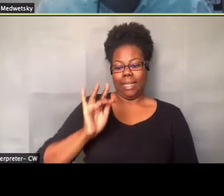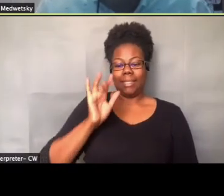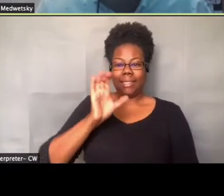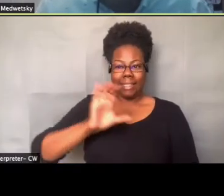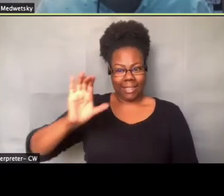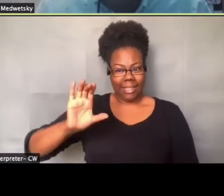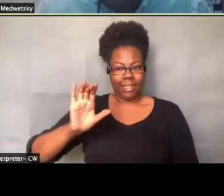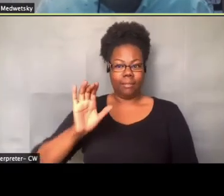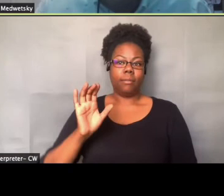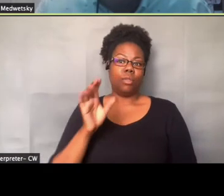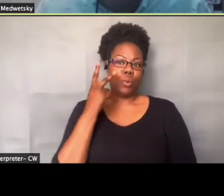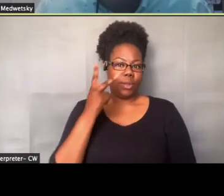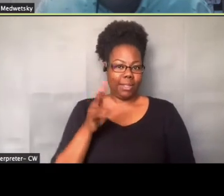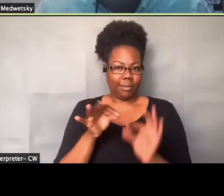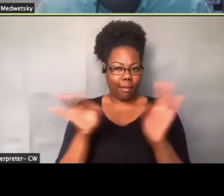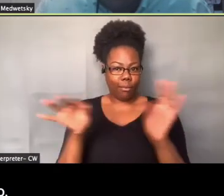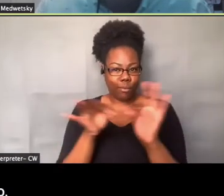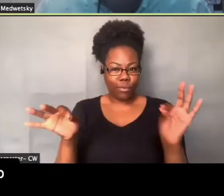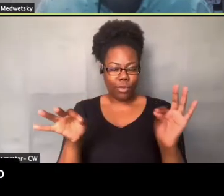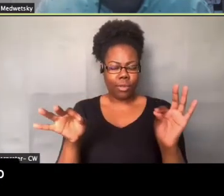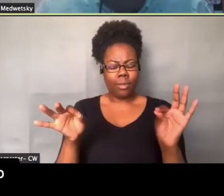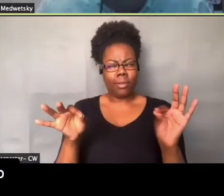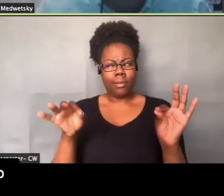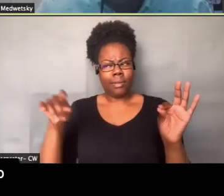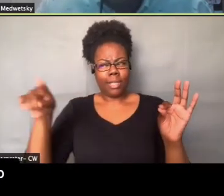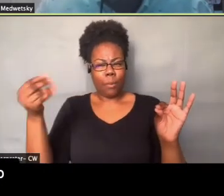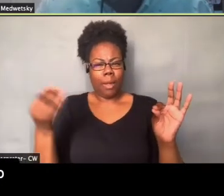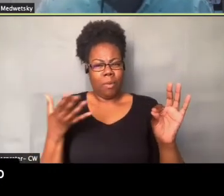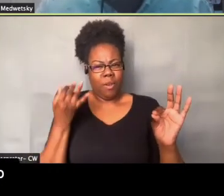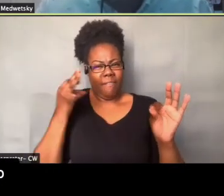out. Still trying to see if I can do that or not.